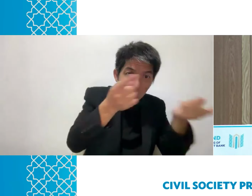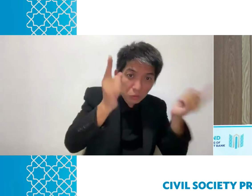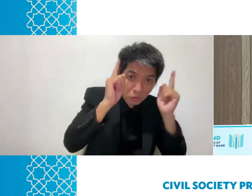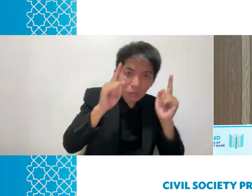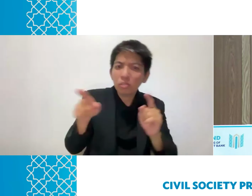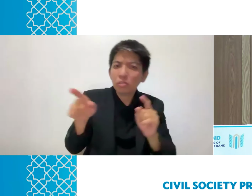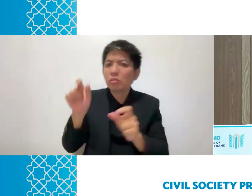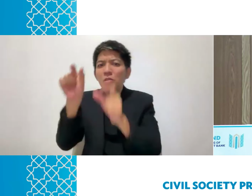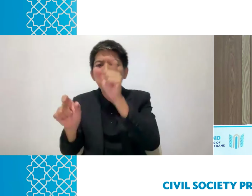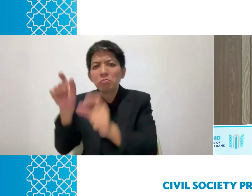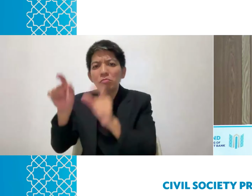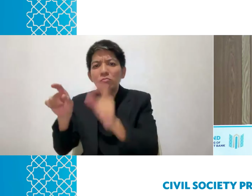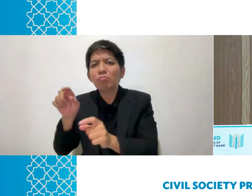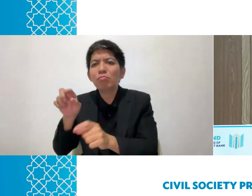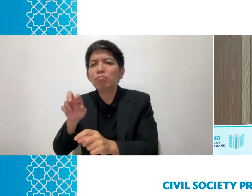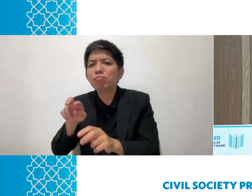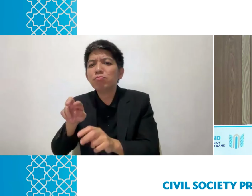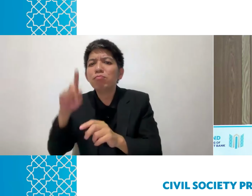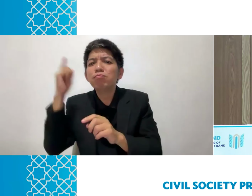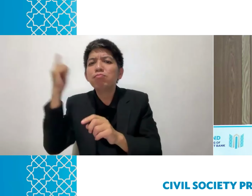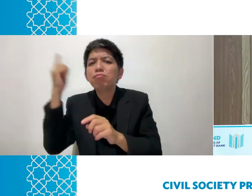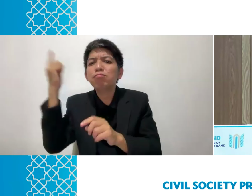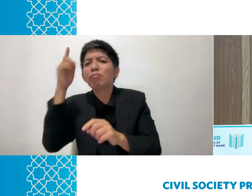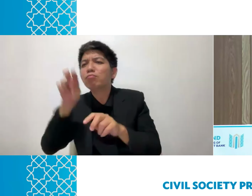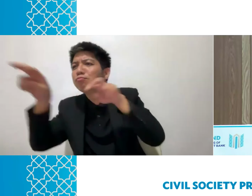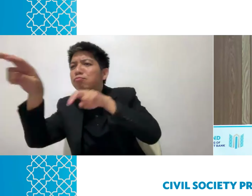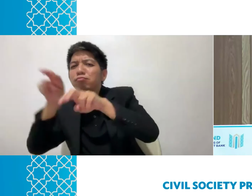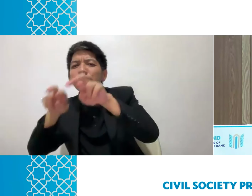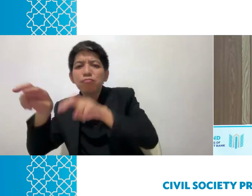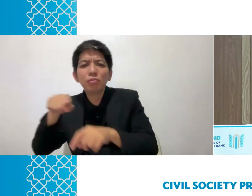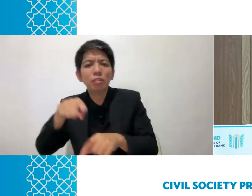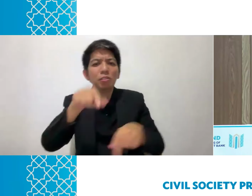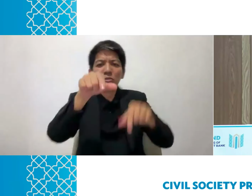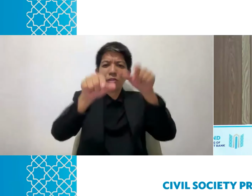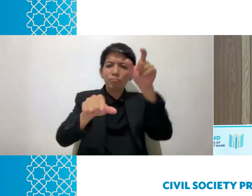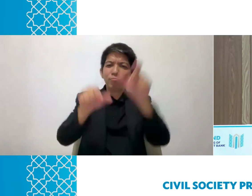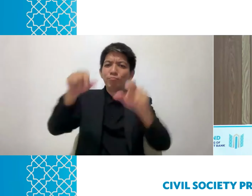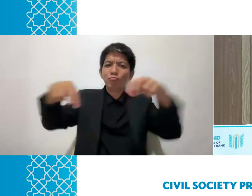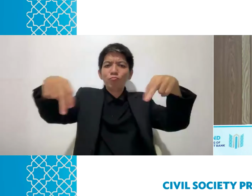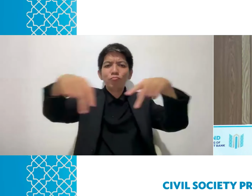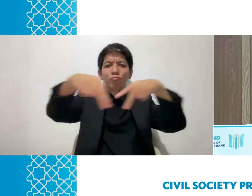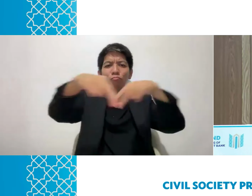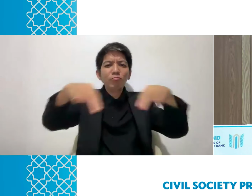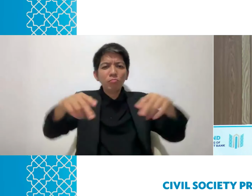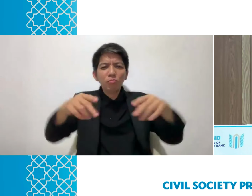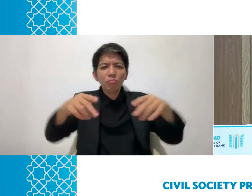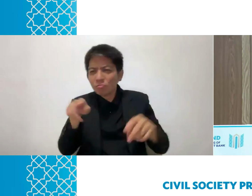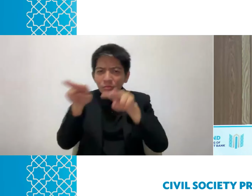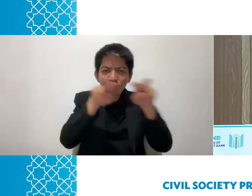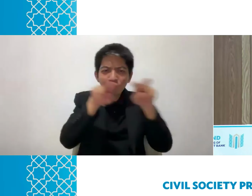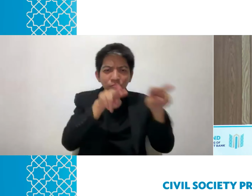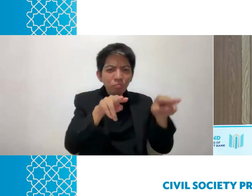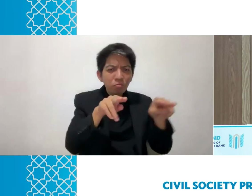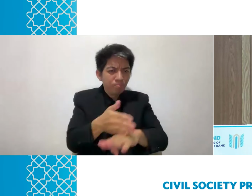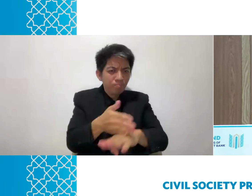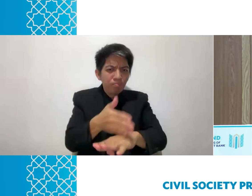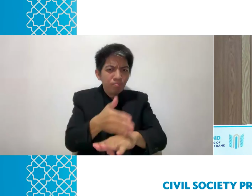and pedestrian walkability. And all of these are the things that make our cities more livable and happy for its